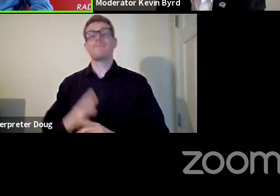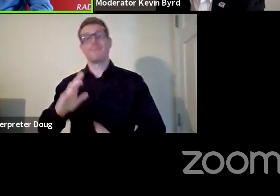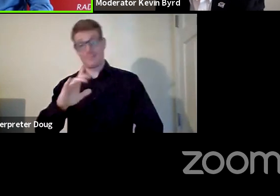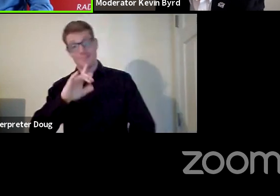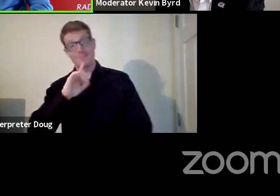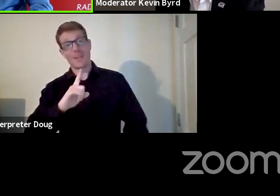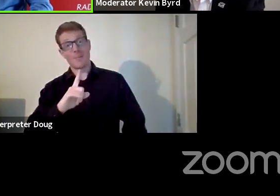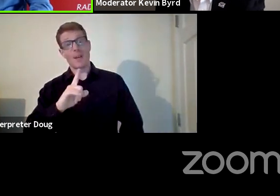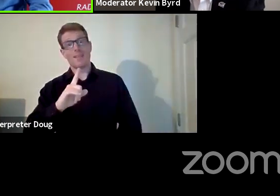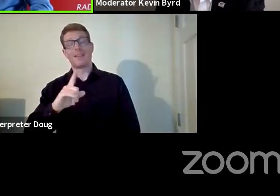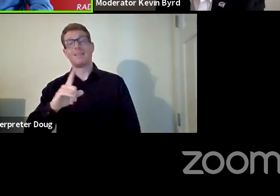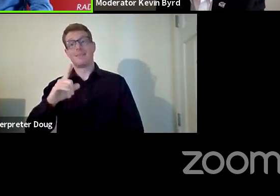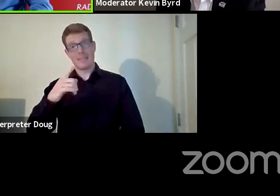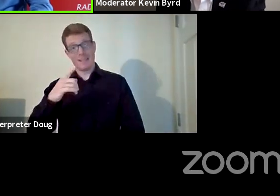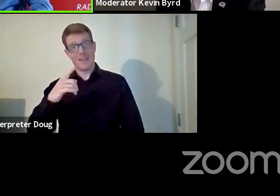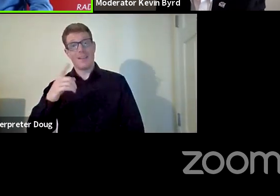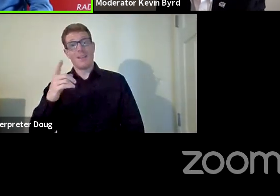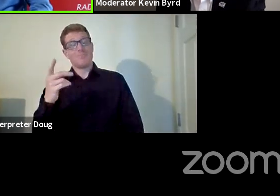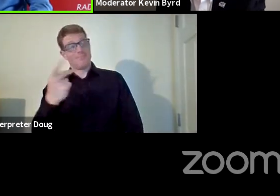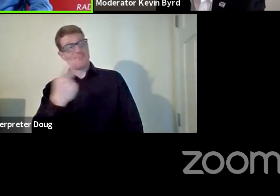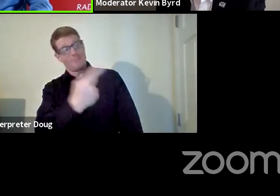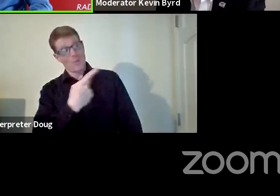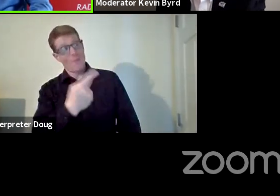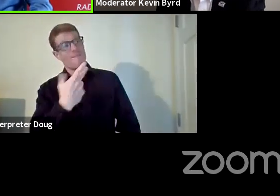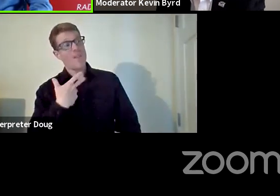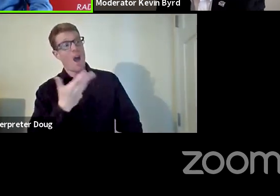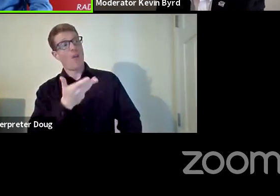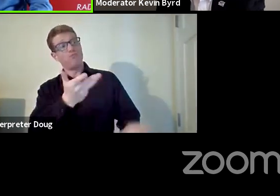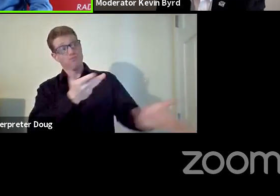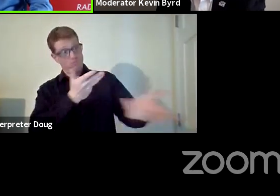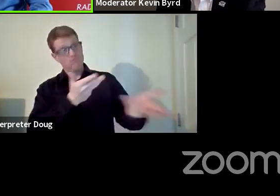or my mind. So It's been helpful. It's really collaborative.